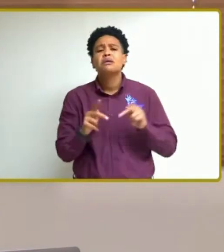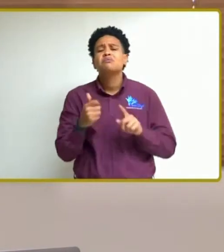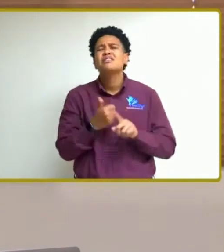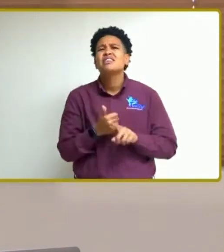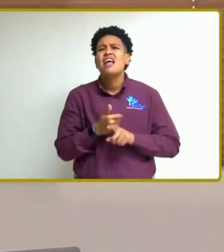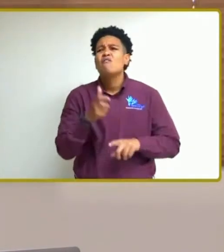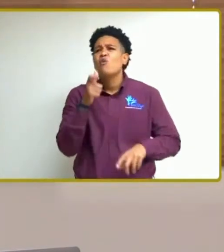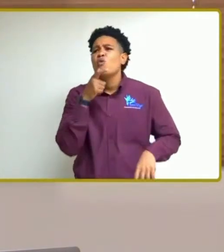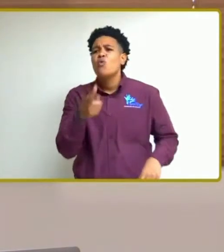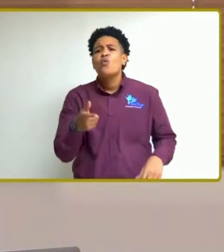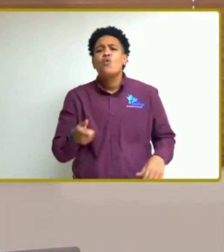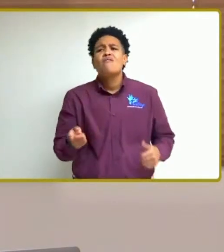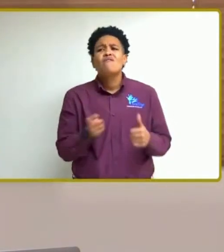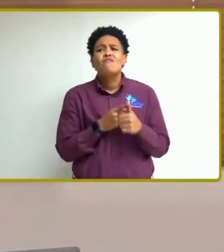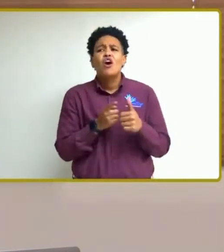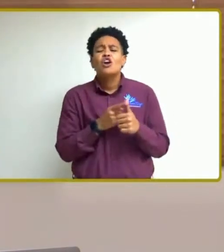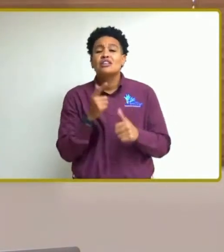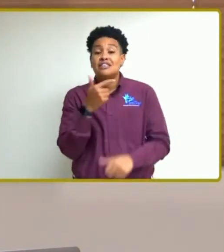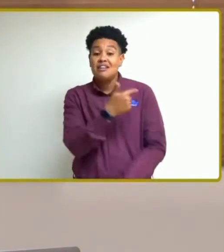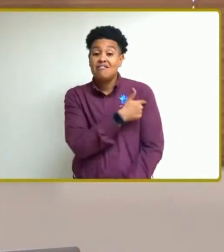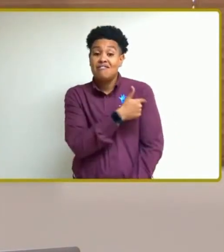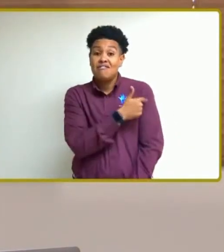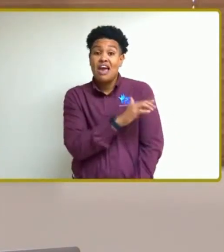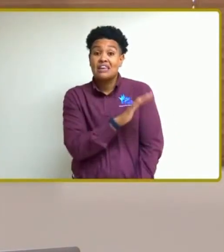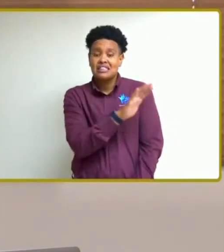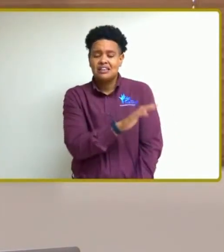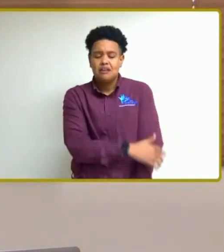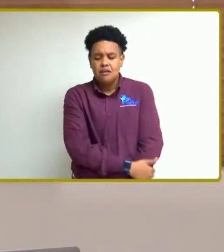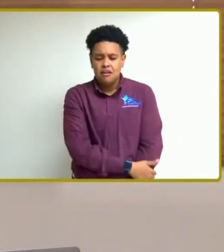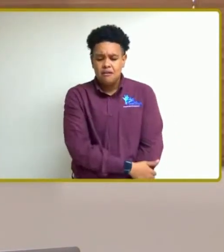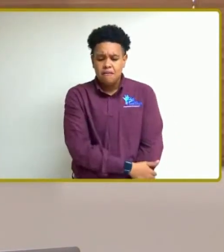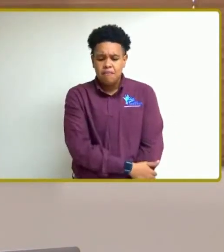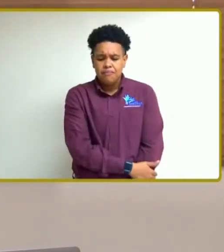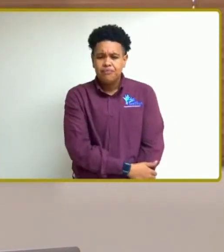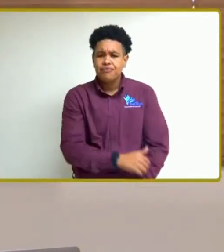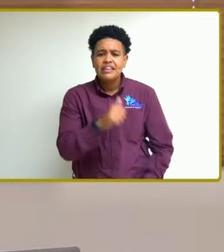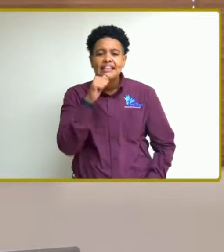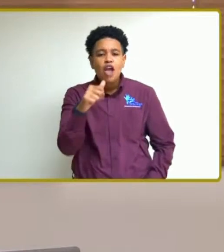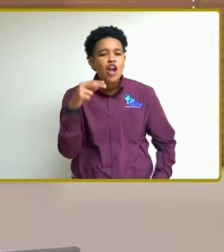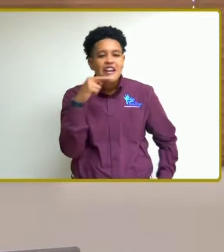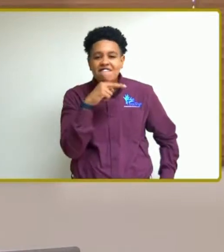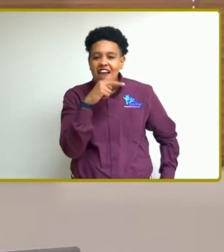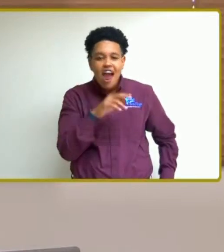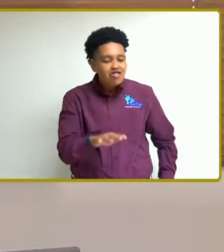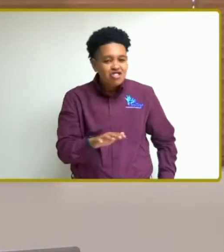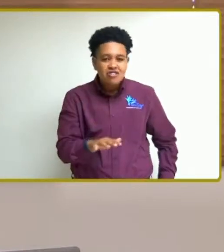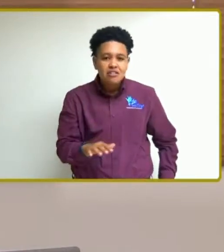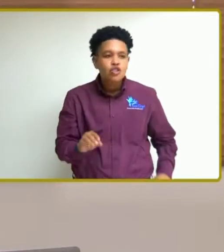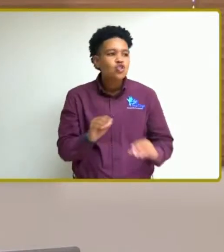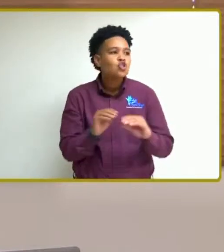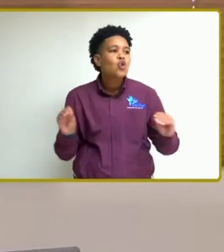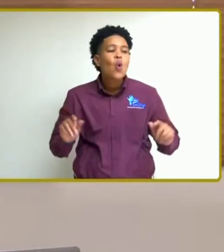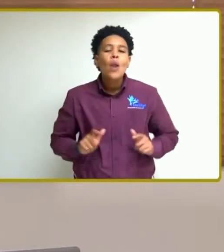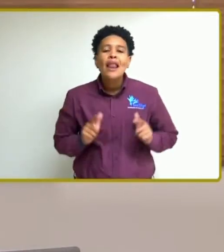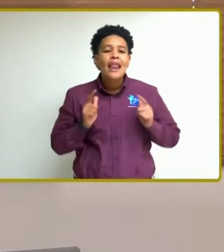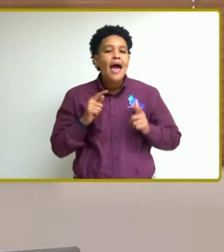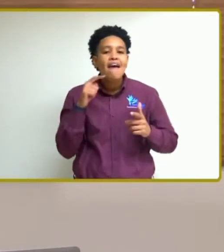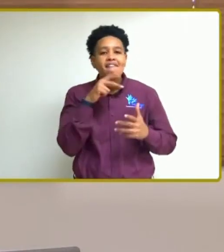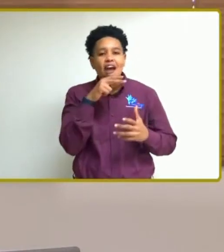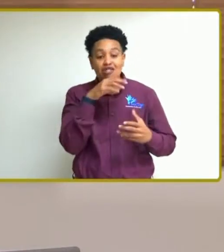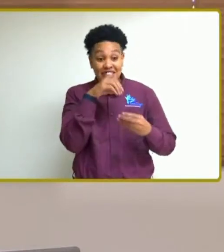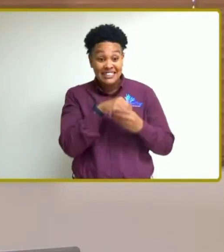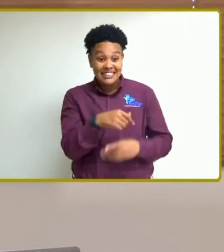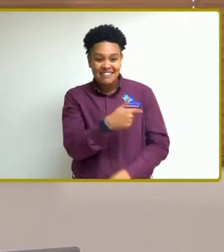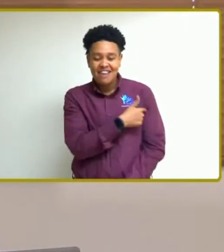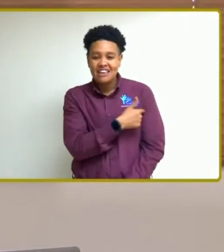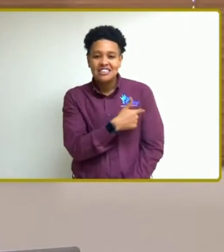persons who, first of all, the vaccine is not the virus. There's no live virus, so that the